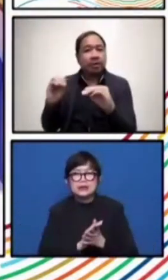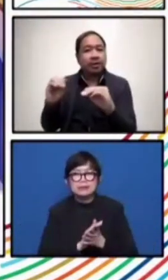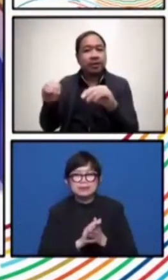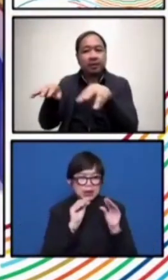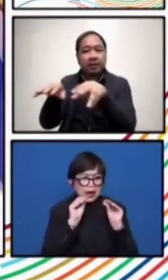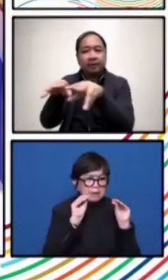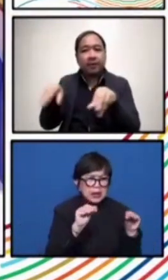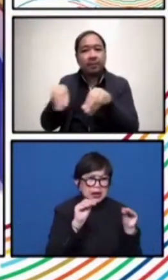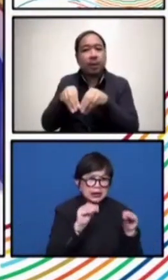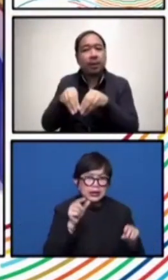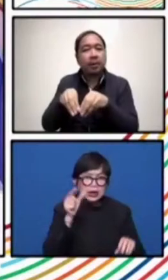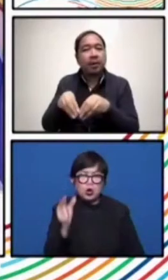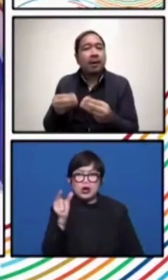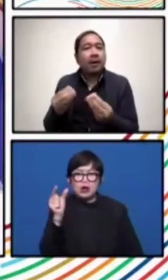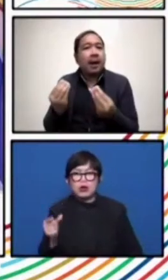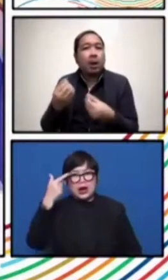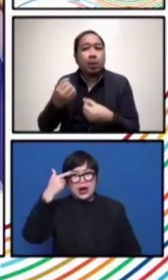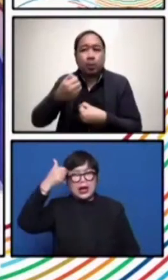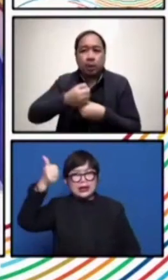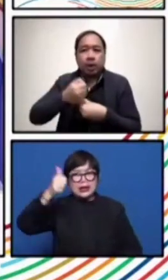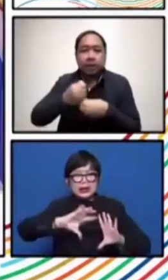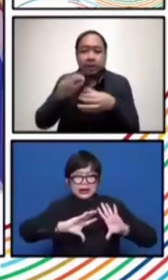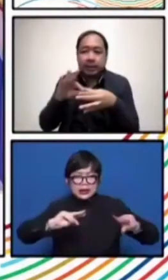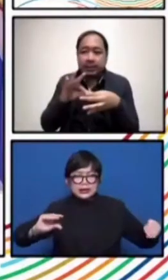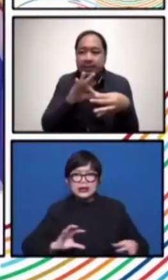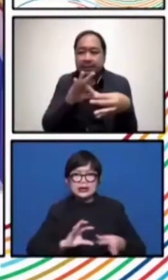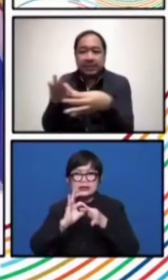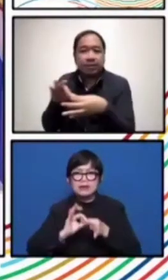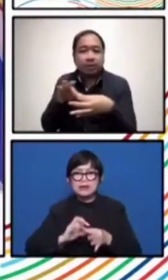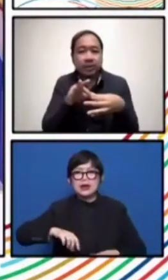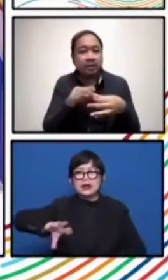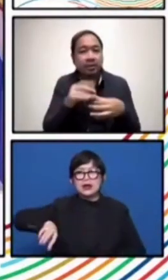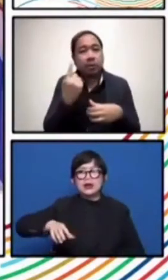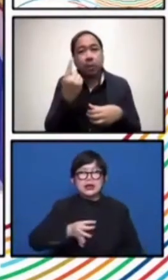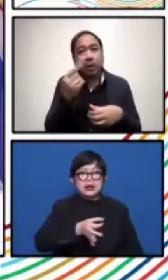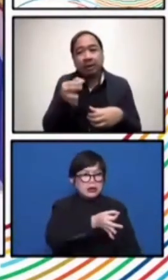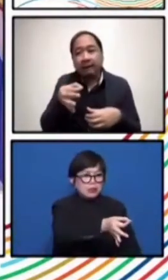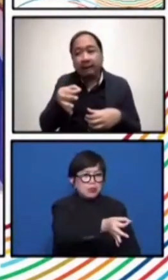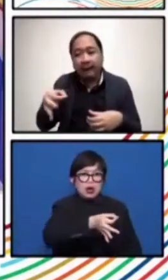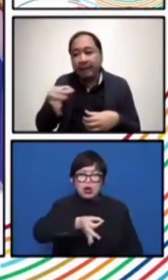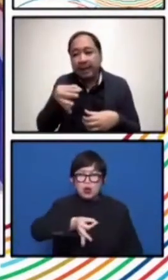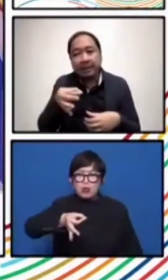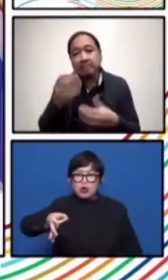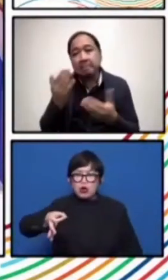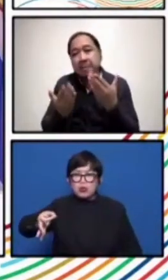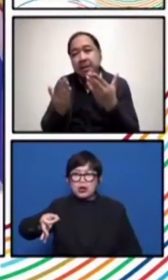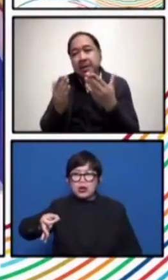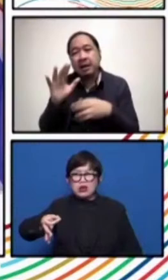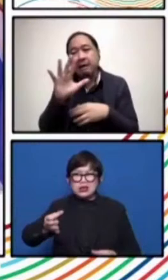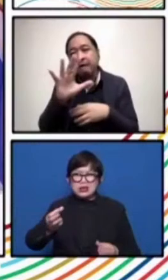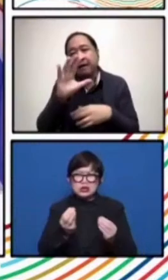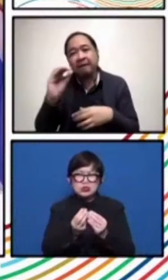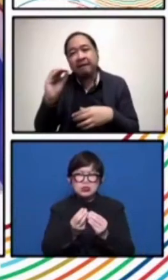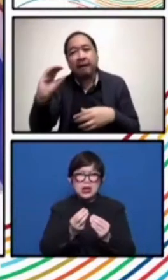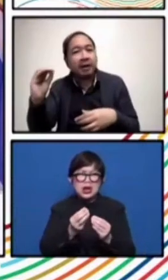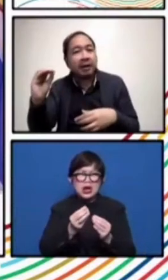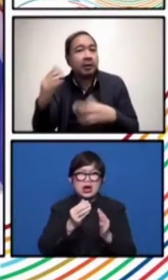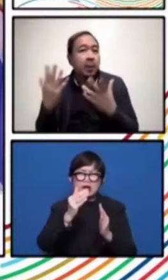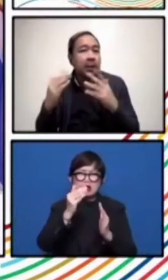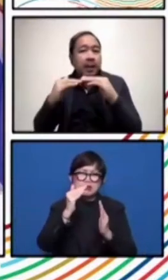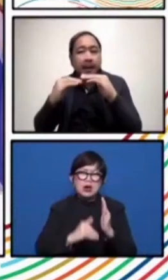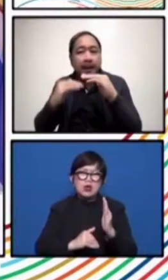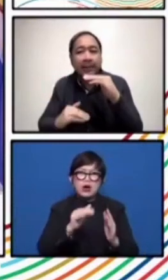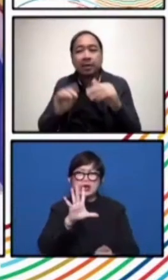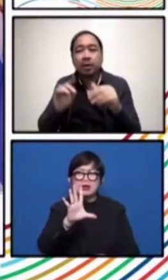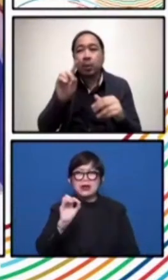level whether the population is less than 500 people or less than seven thousand less than one thousand people training